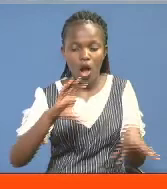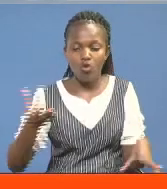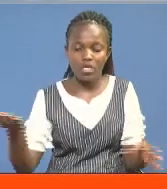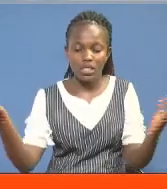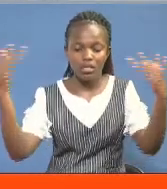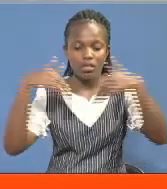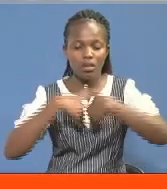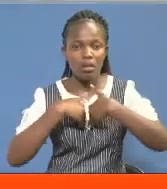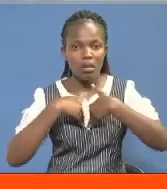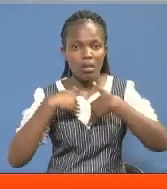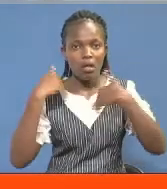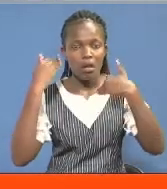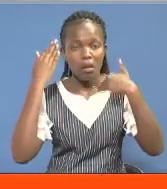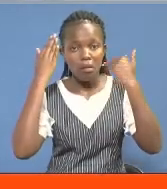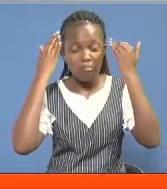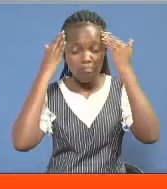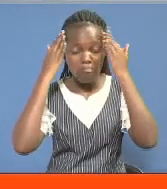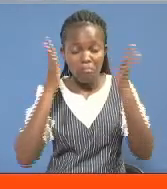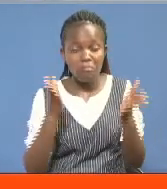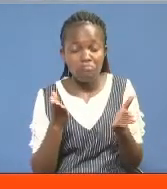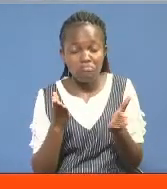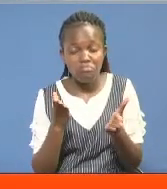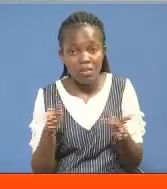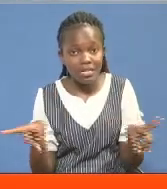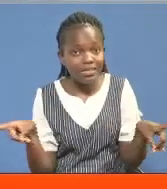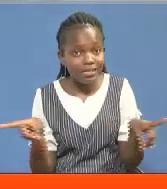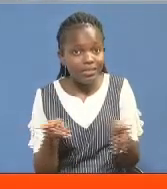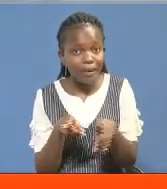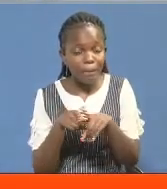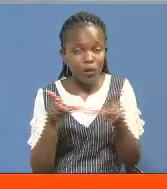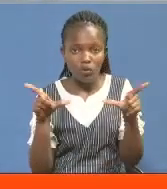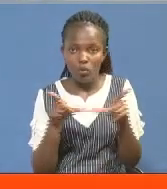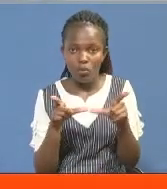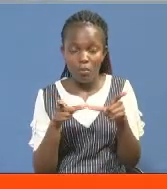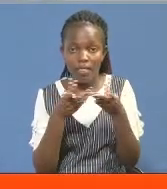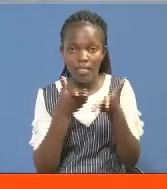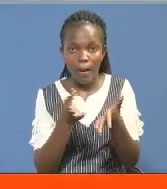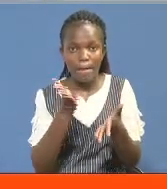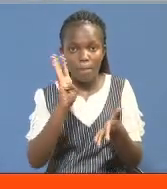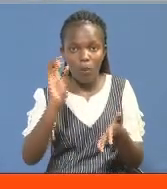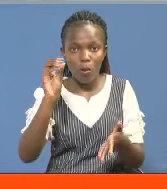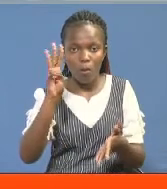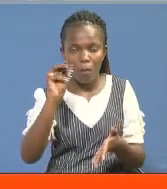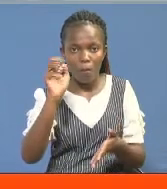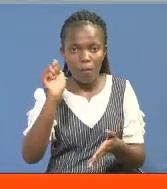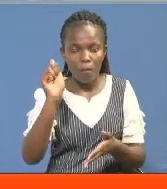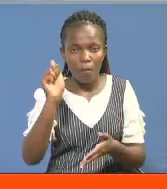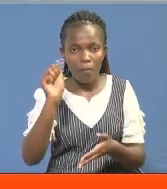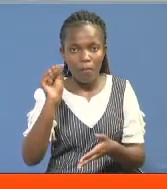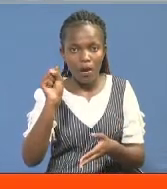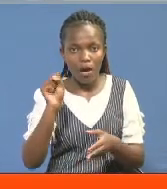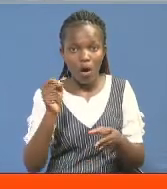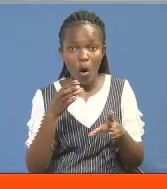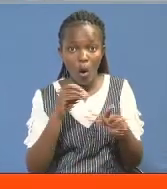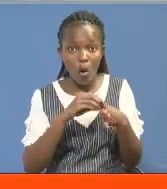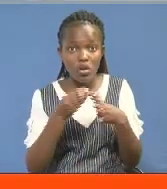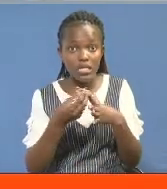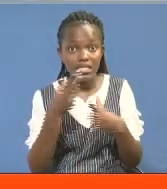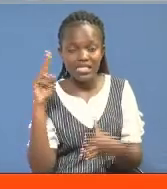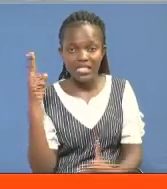assemblies. We do not know whether it's the same document that was unveiled at Bomas. We do not know whether it was a second document that